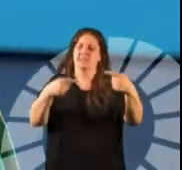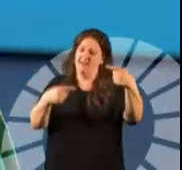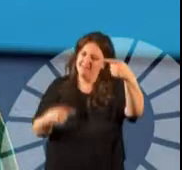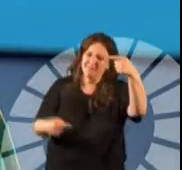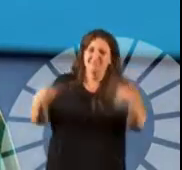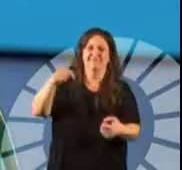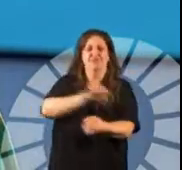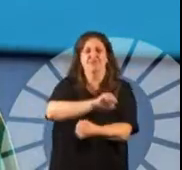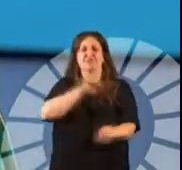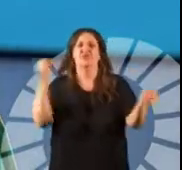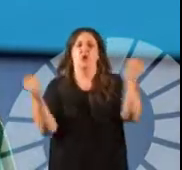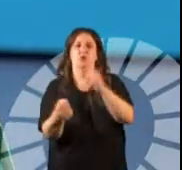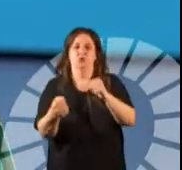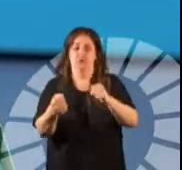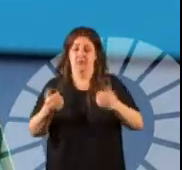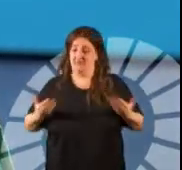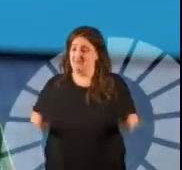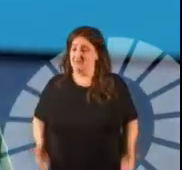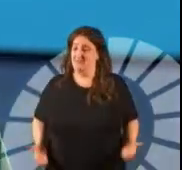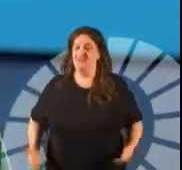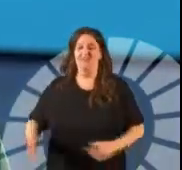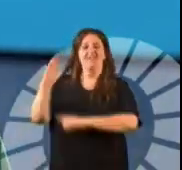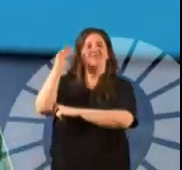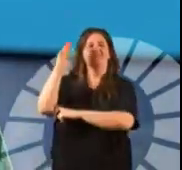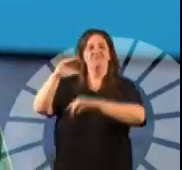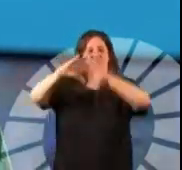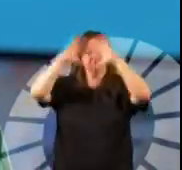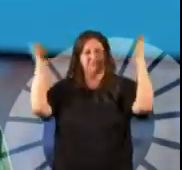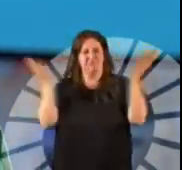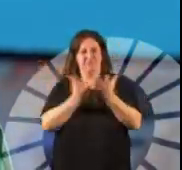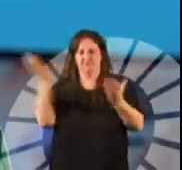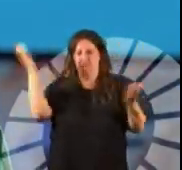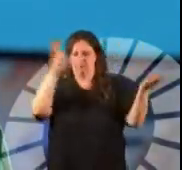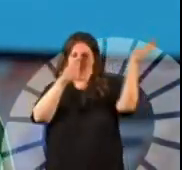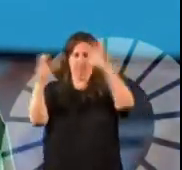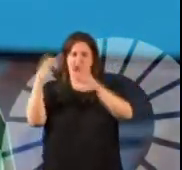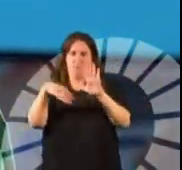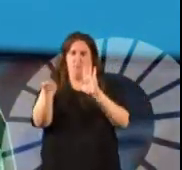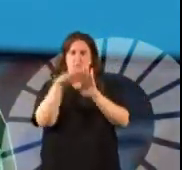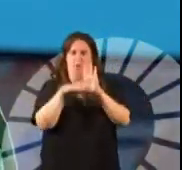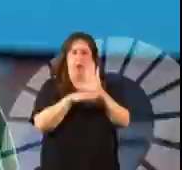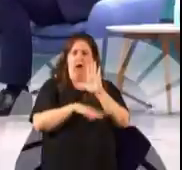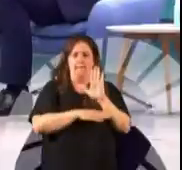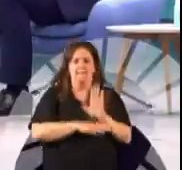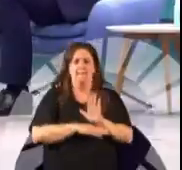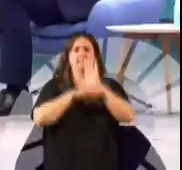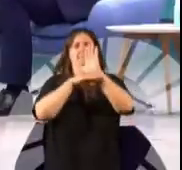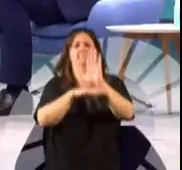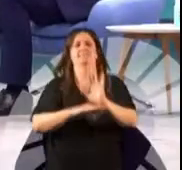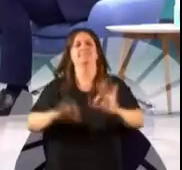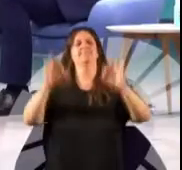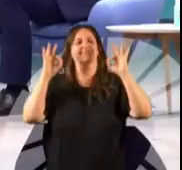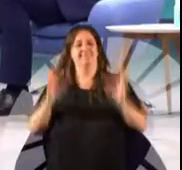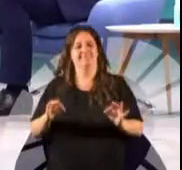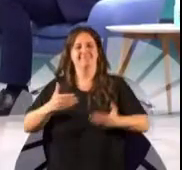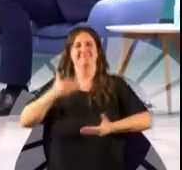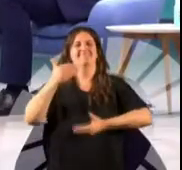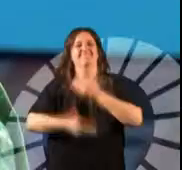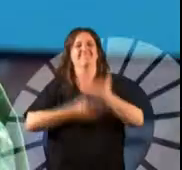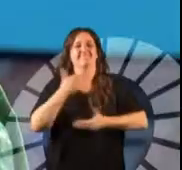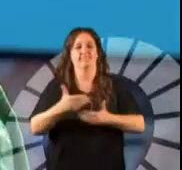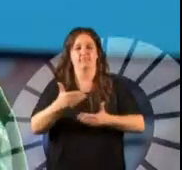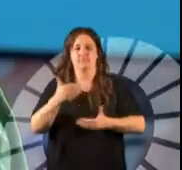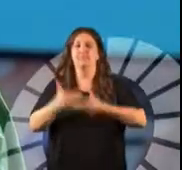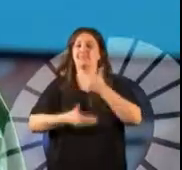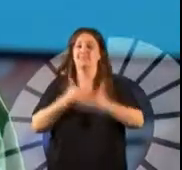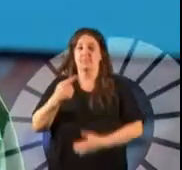the number of women that are represented in their government increases. I have